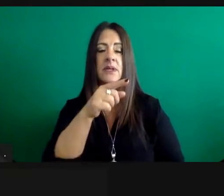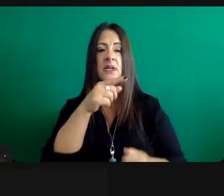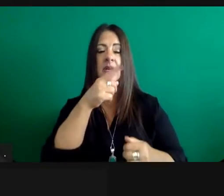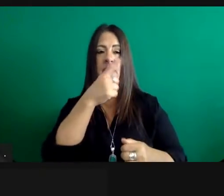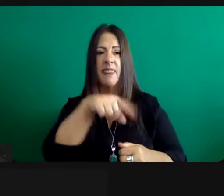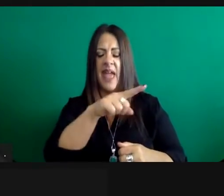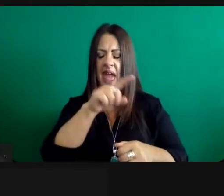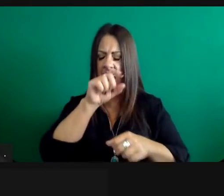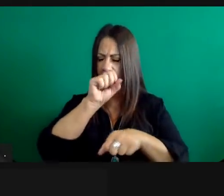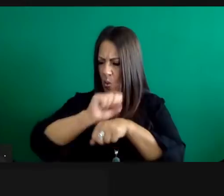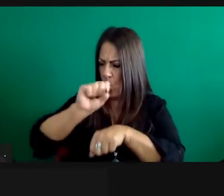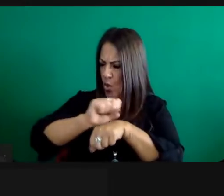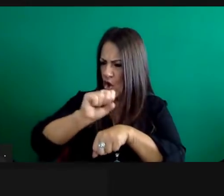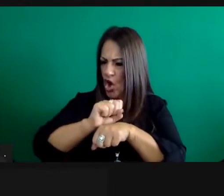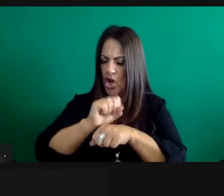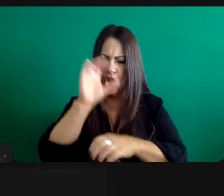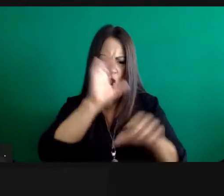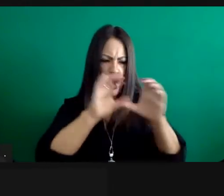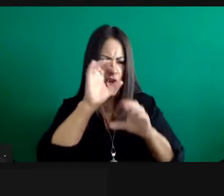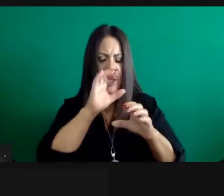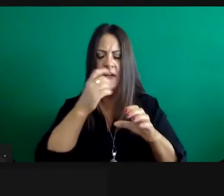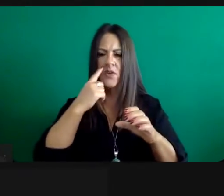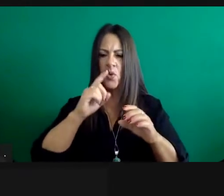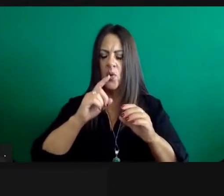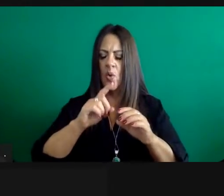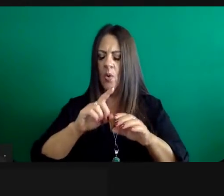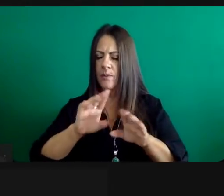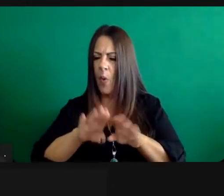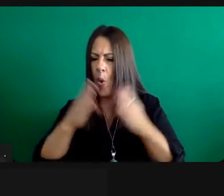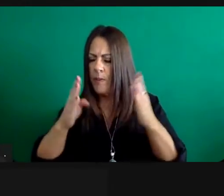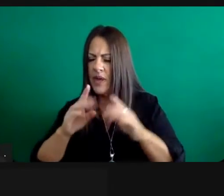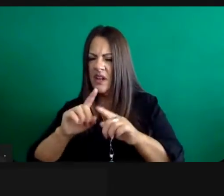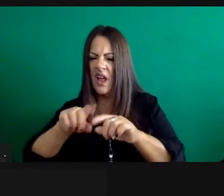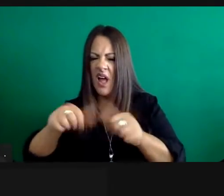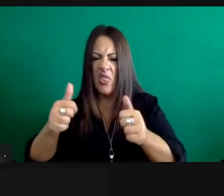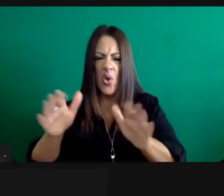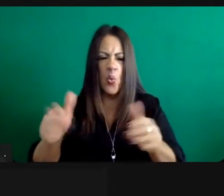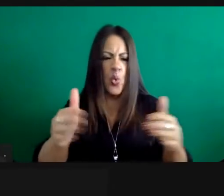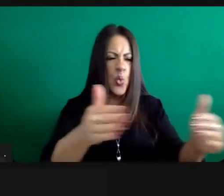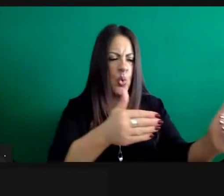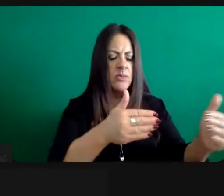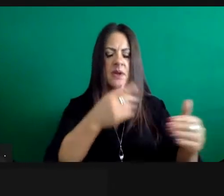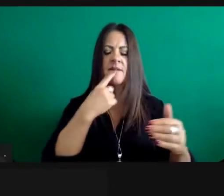space, acquiring the equipment and the supplies to be able to